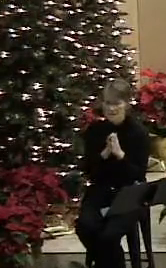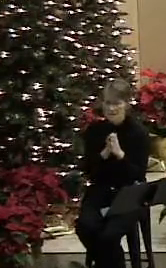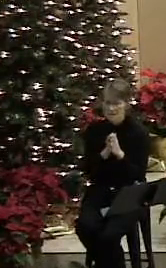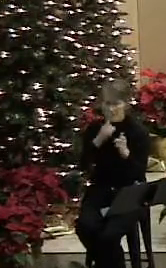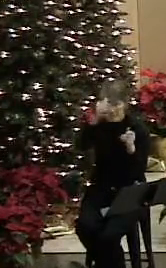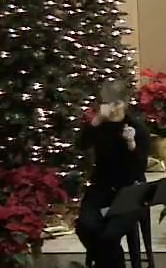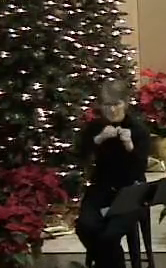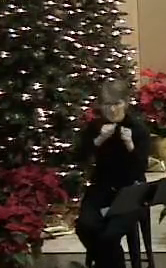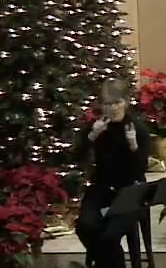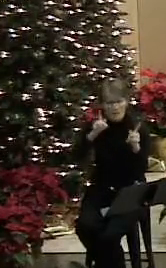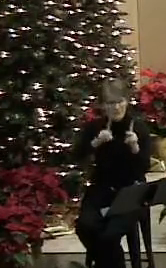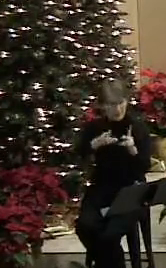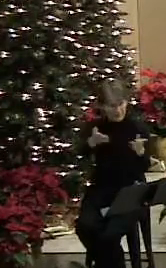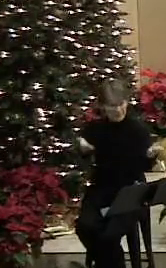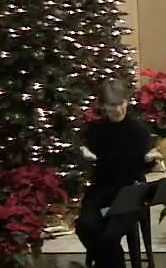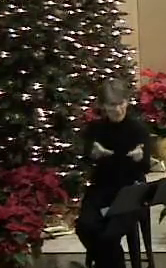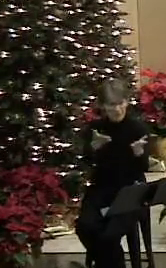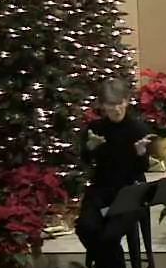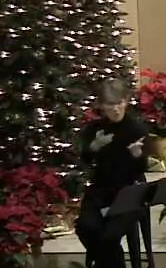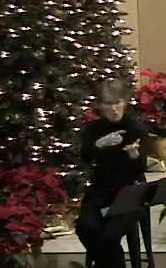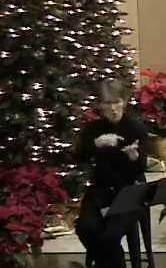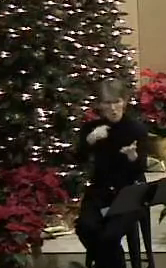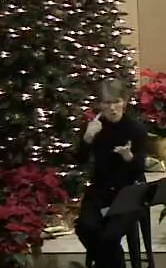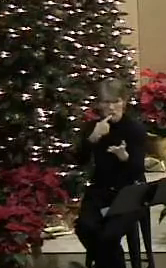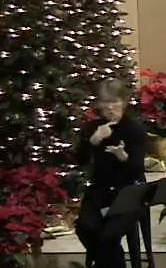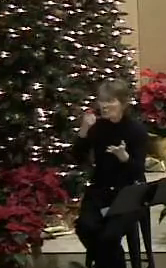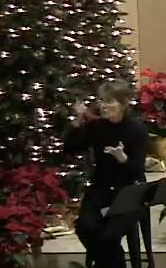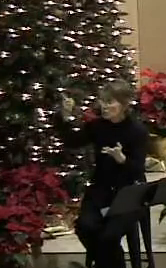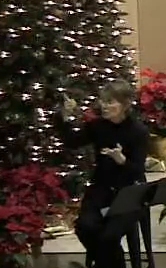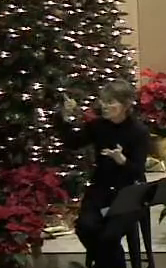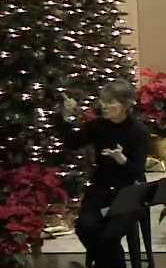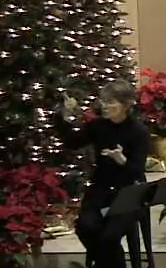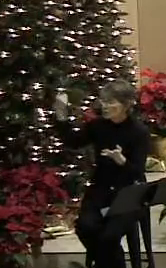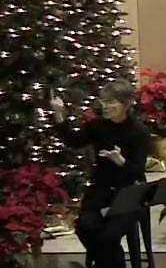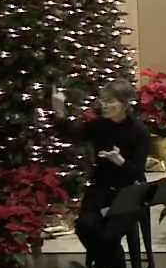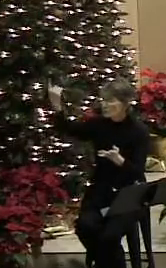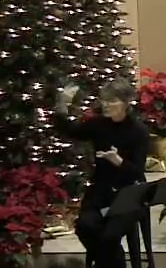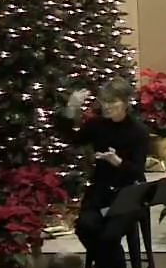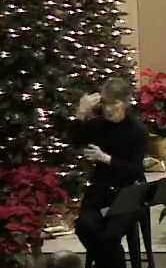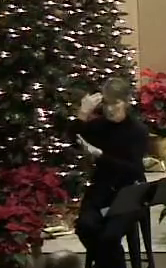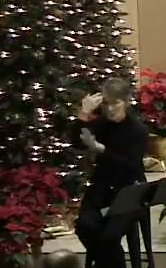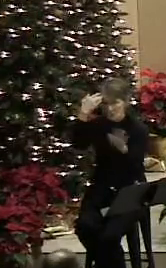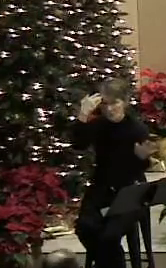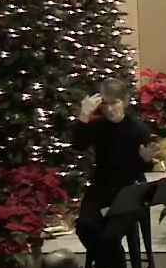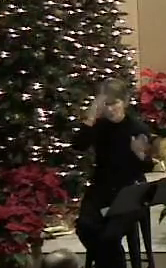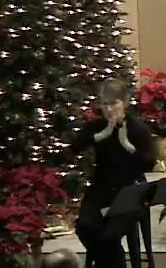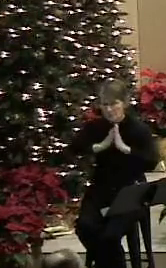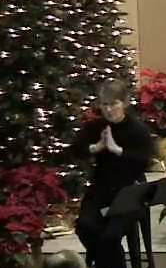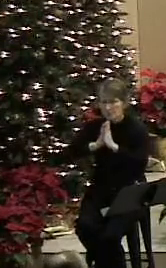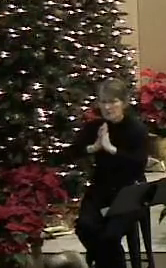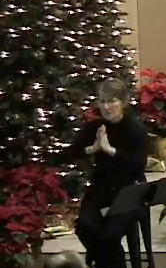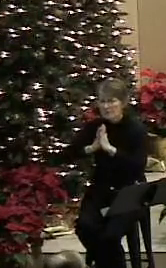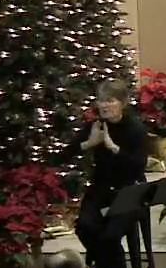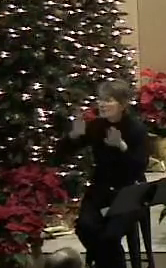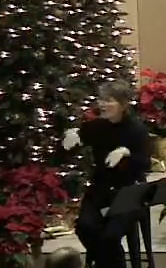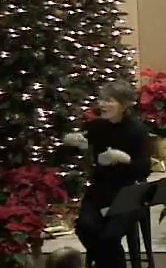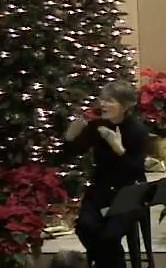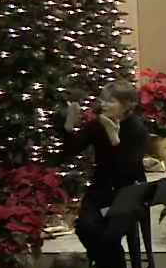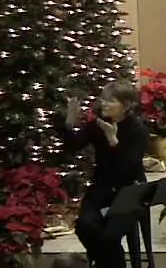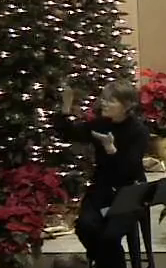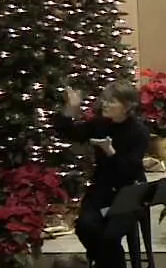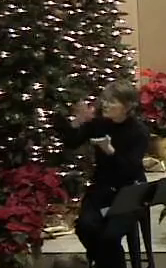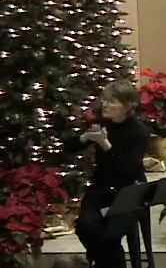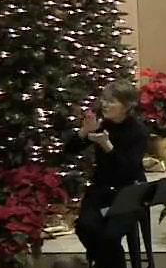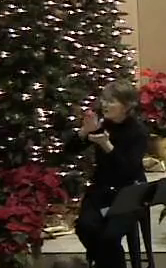and all gathered here whose faith and devotion are known to you. For them we offer you the sacrifice of praise, or they offer